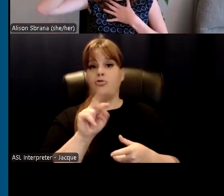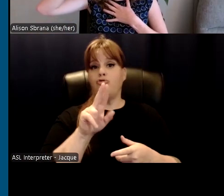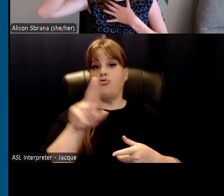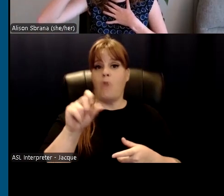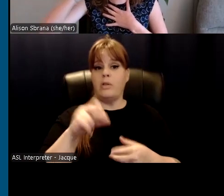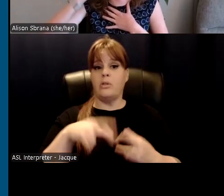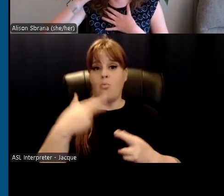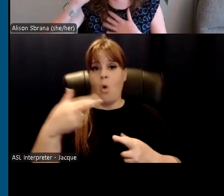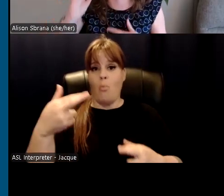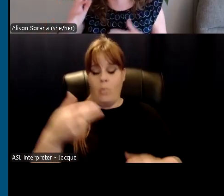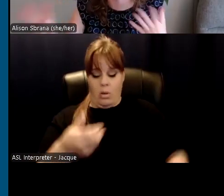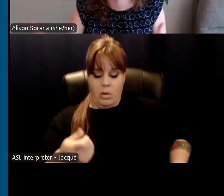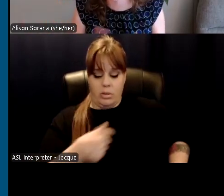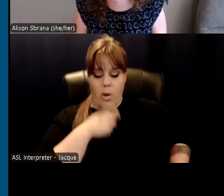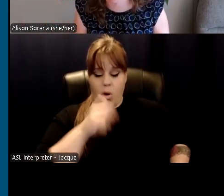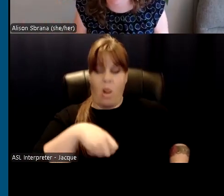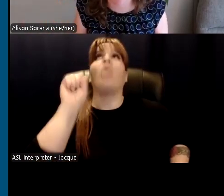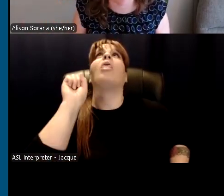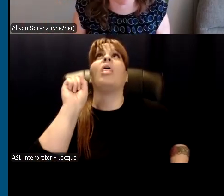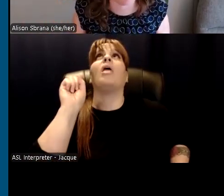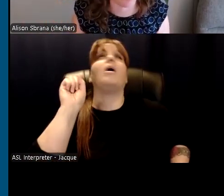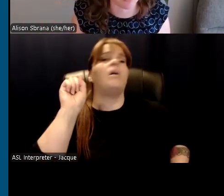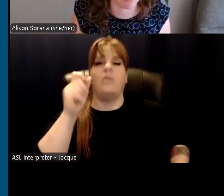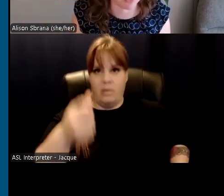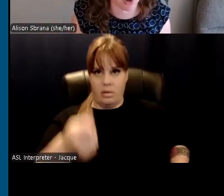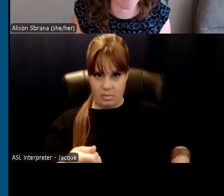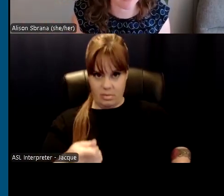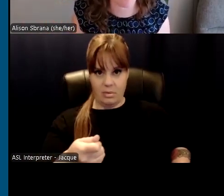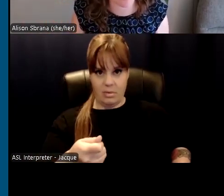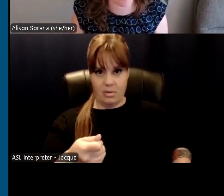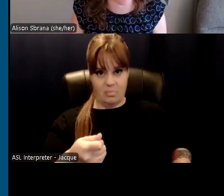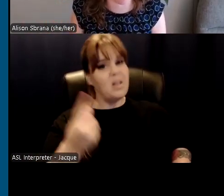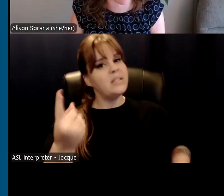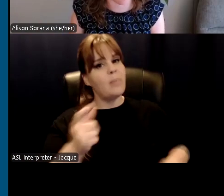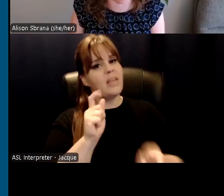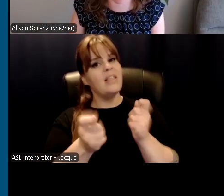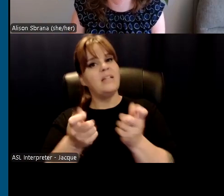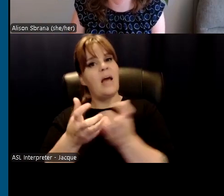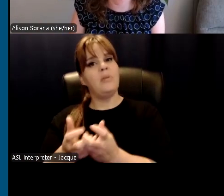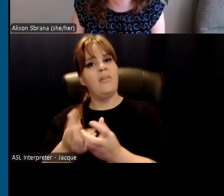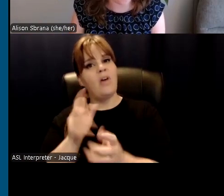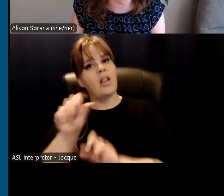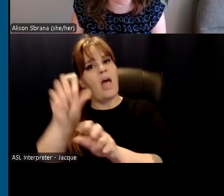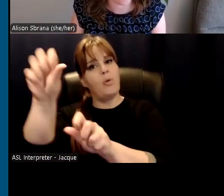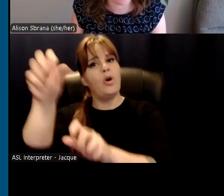neck uncomfortably up the whole time, which is something that the adaptive climber taught me that he does himself.